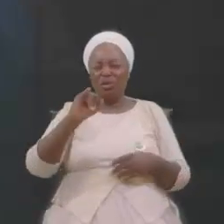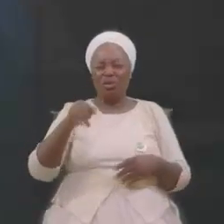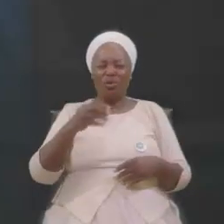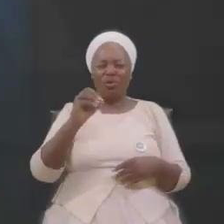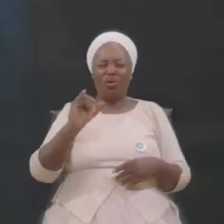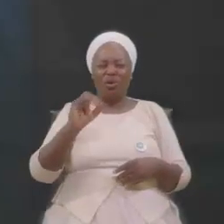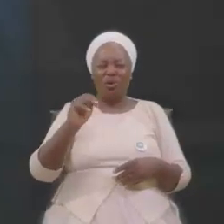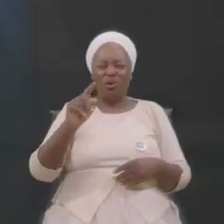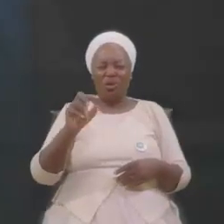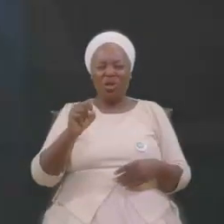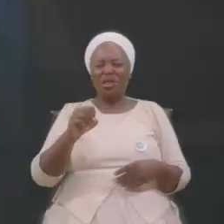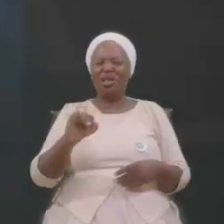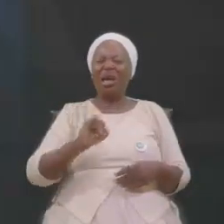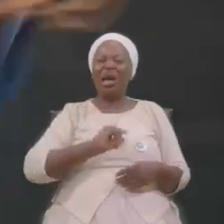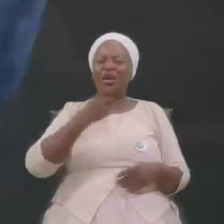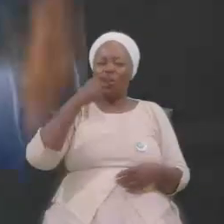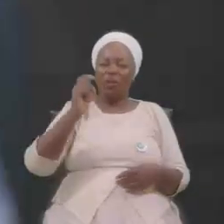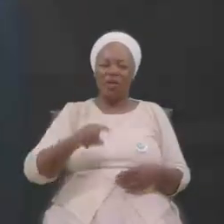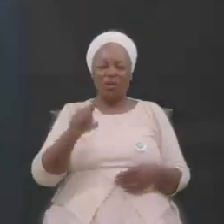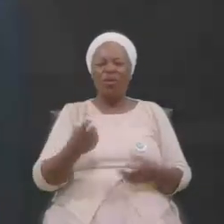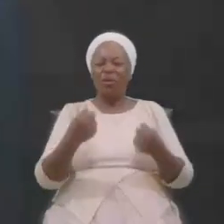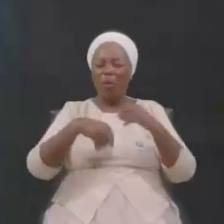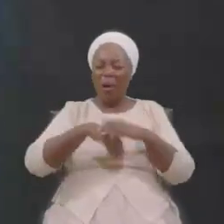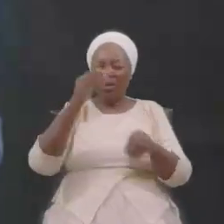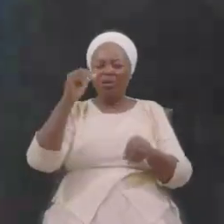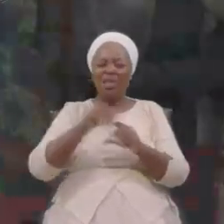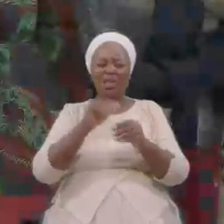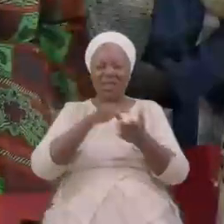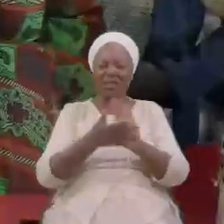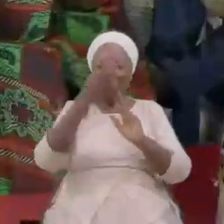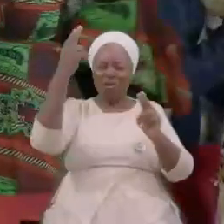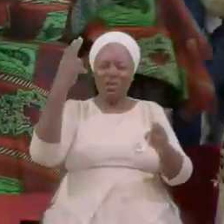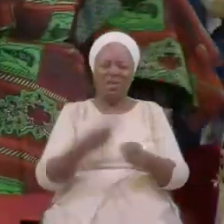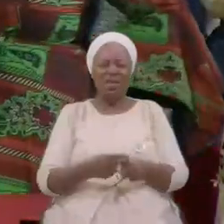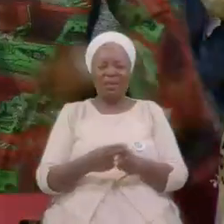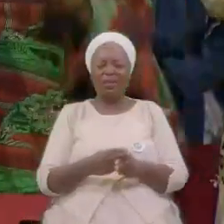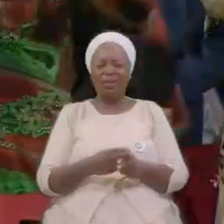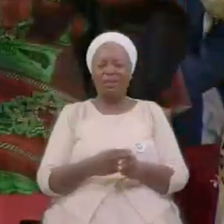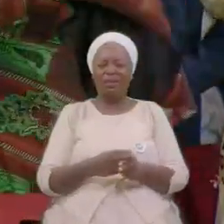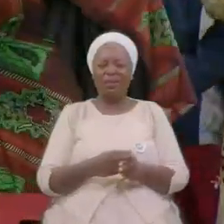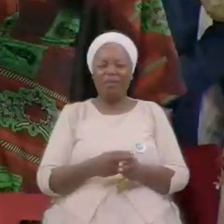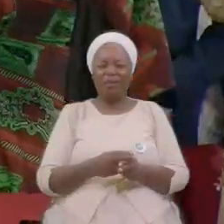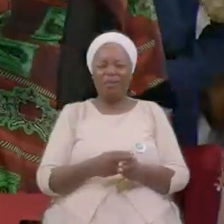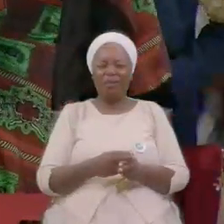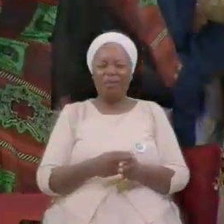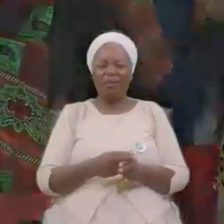arthritis, I command you, come out in Jesus' name.